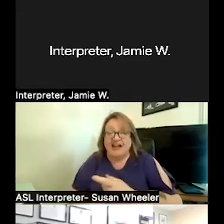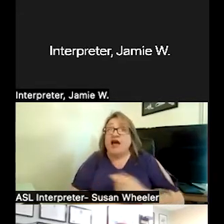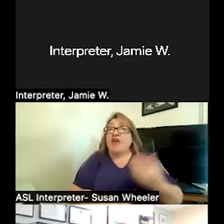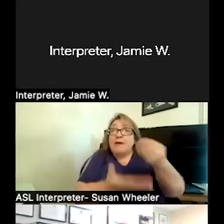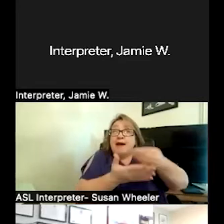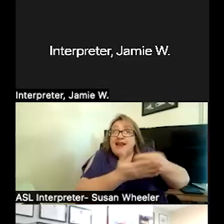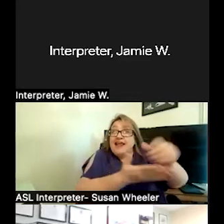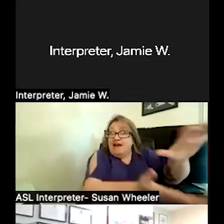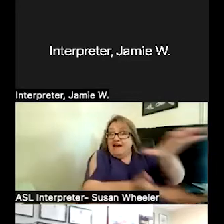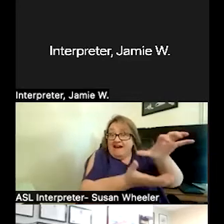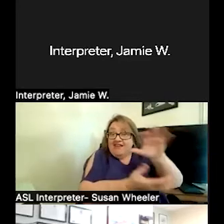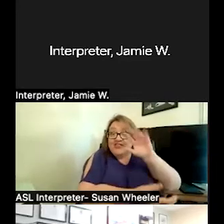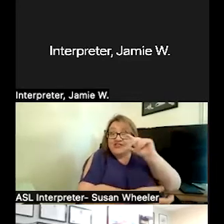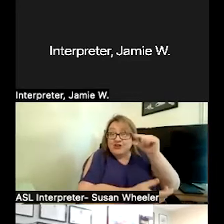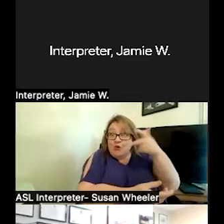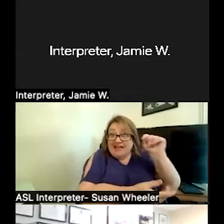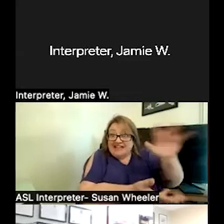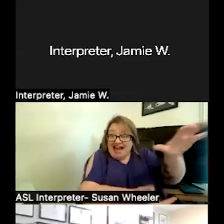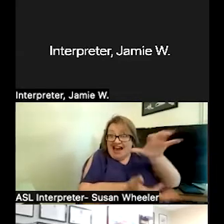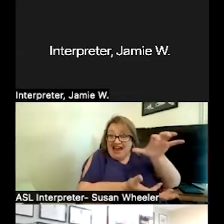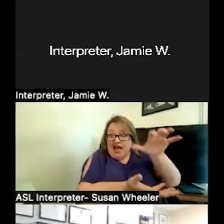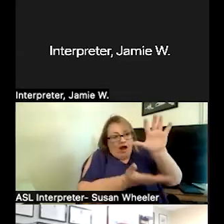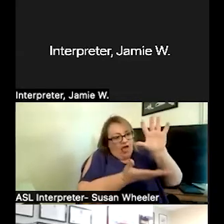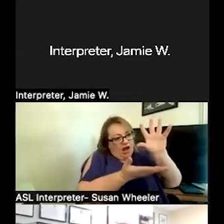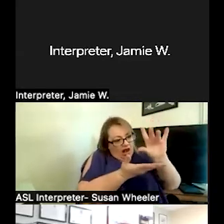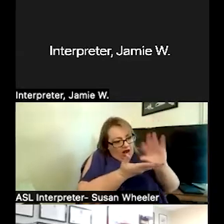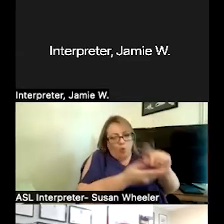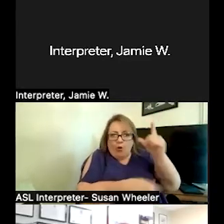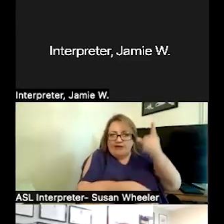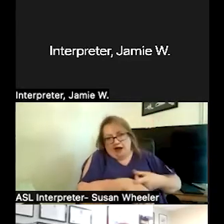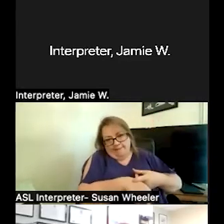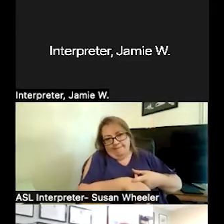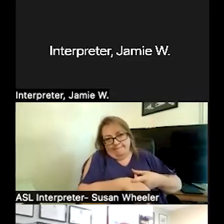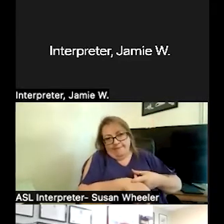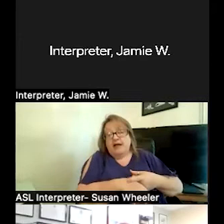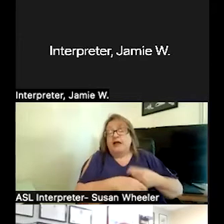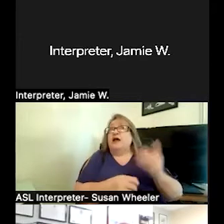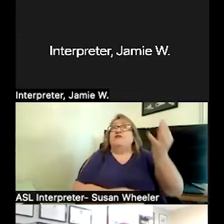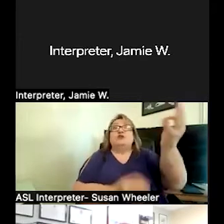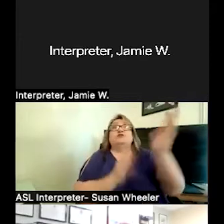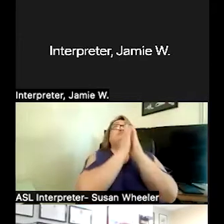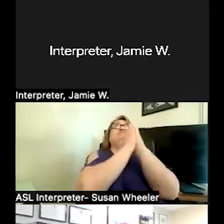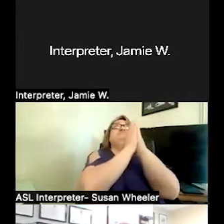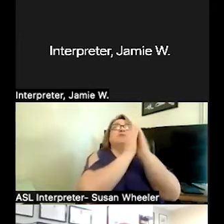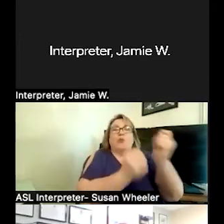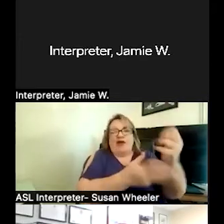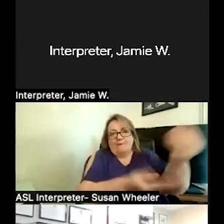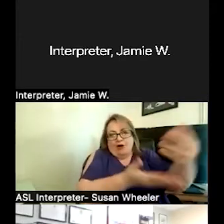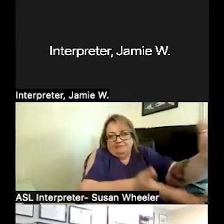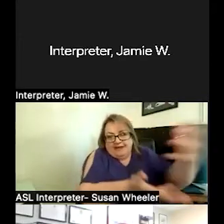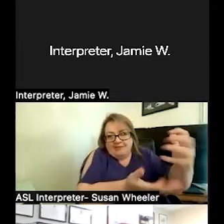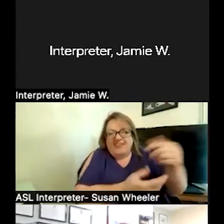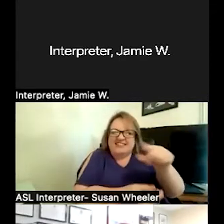funding. Hopefully in the future, I'll be able to get funding to update. But like I said, this is kind of a snapshot. Okay, next slide.